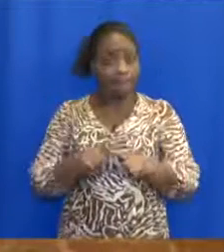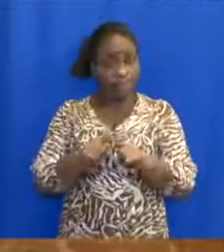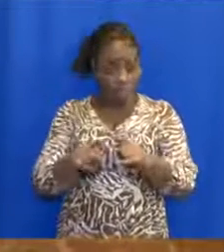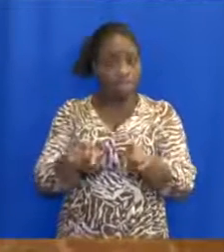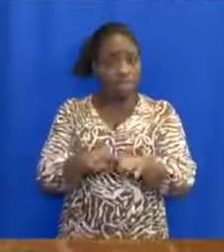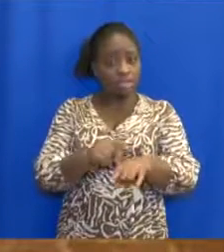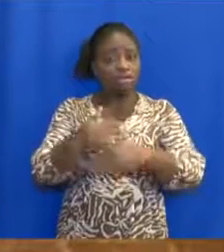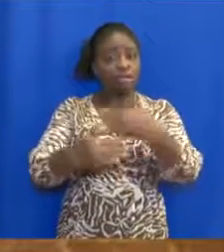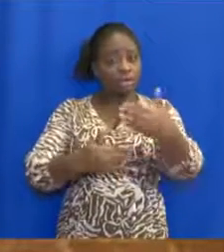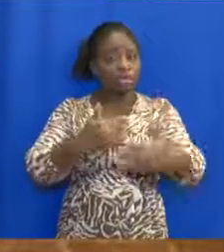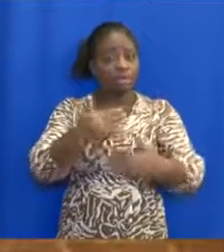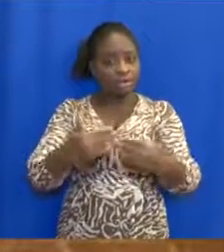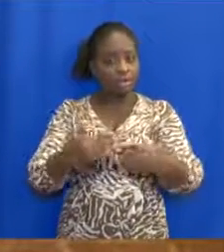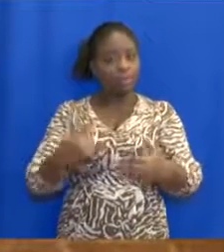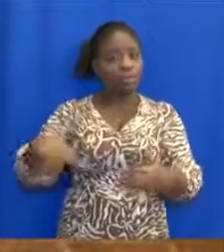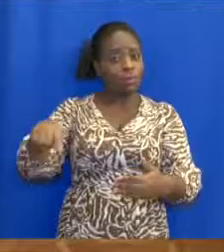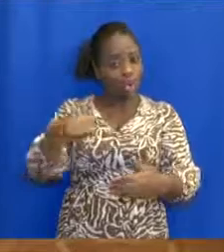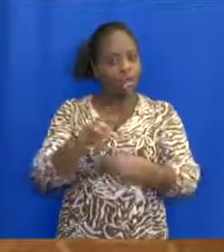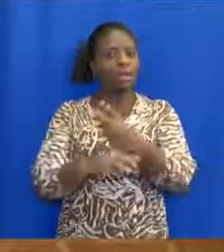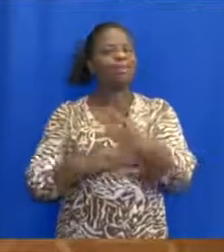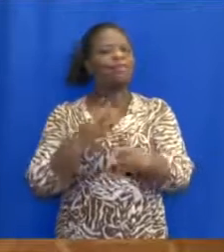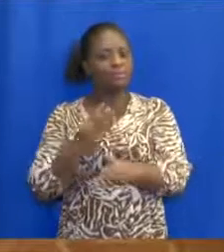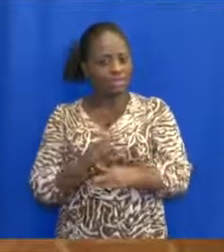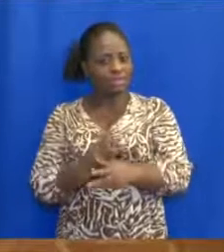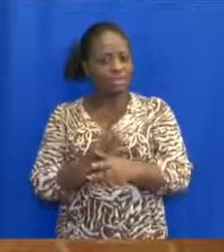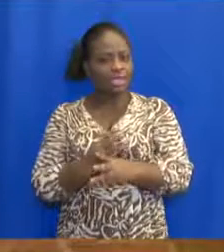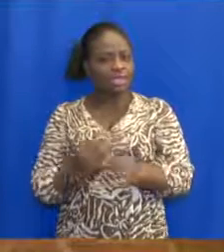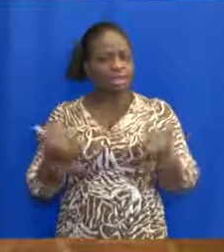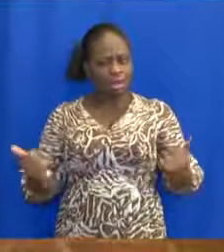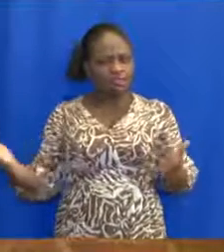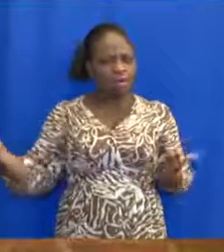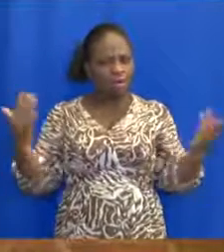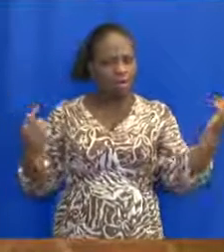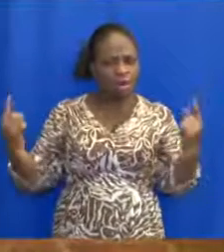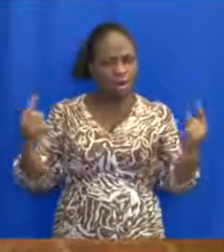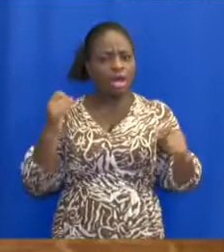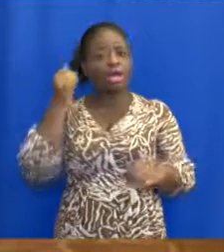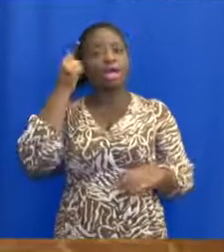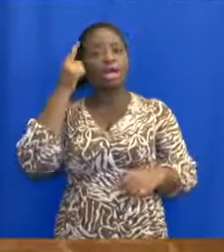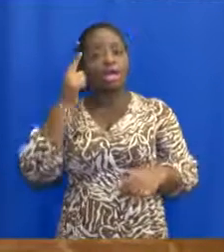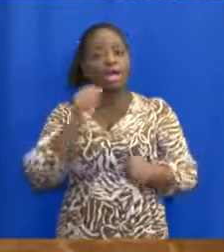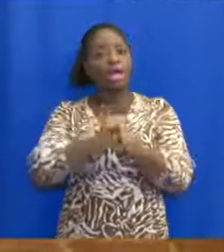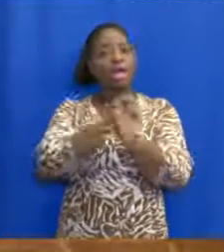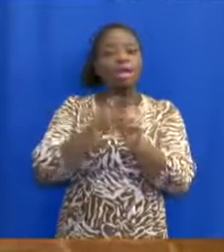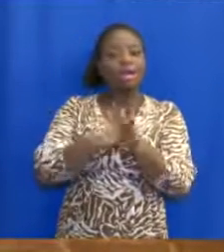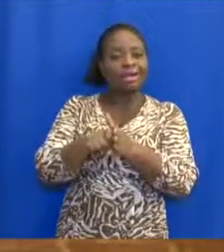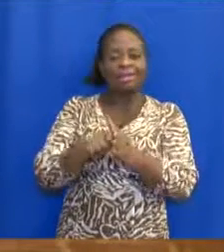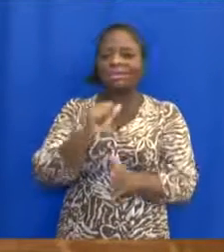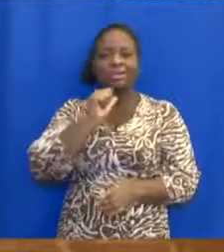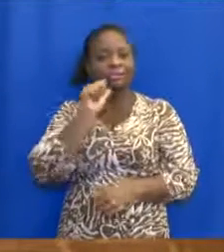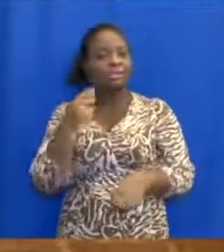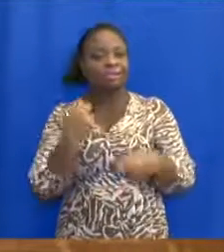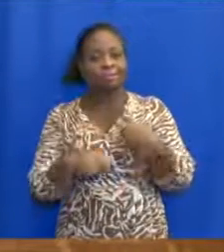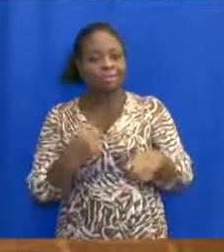on, we, and indeed the world, have come to understand that COVID-19 is not a